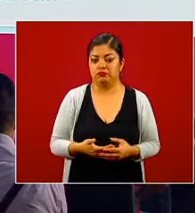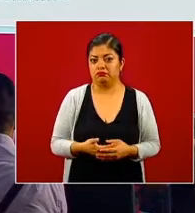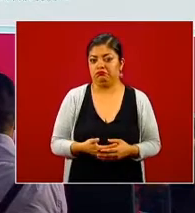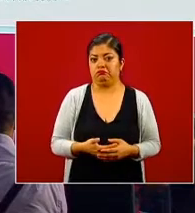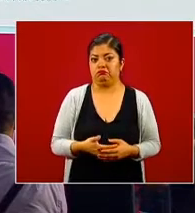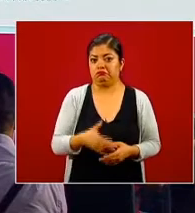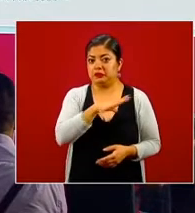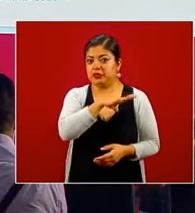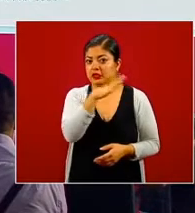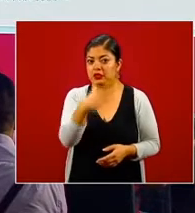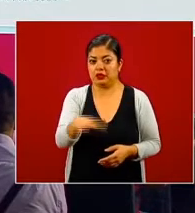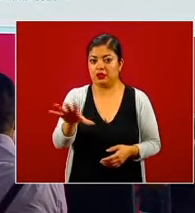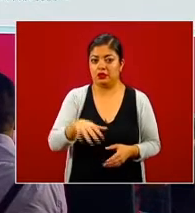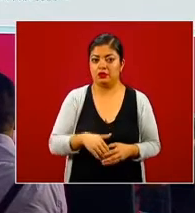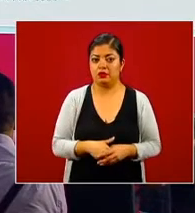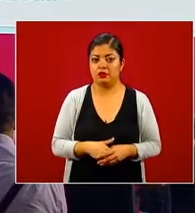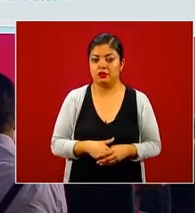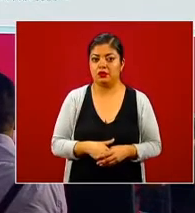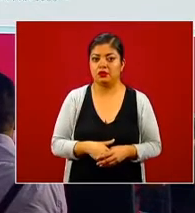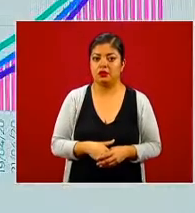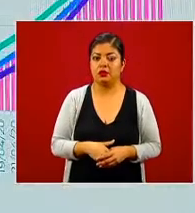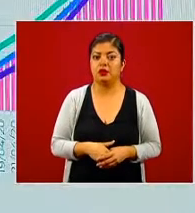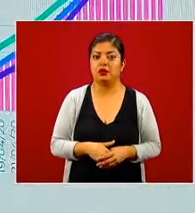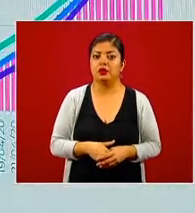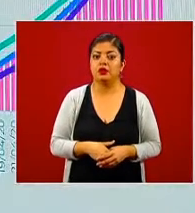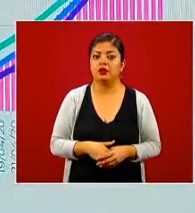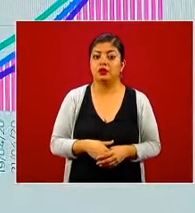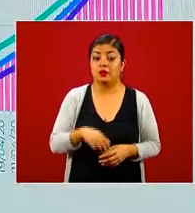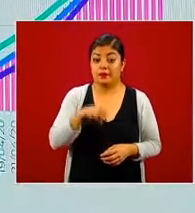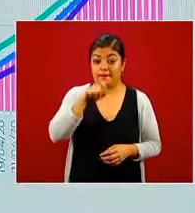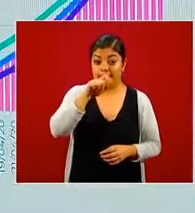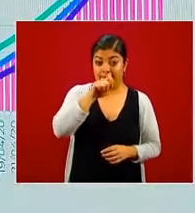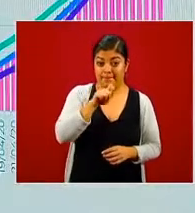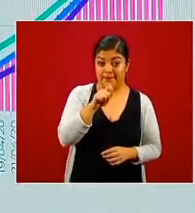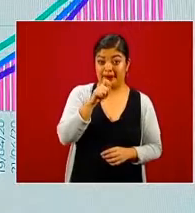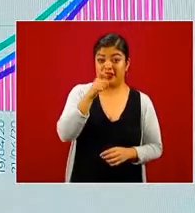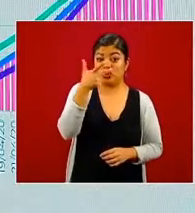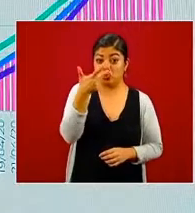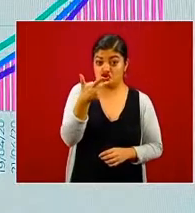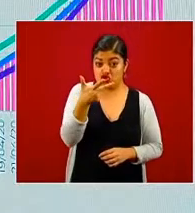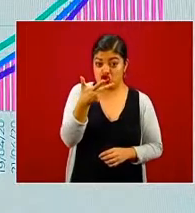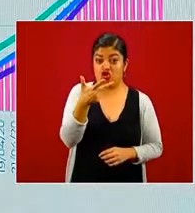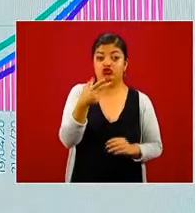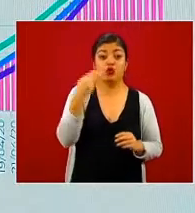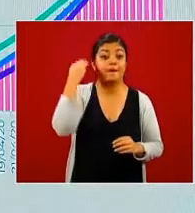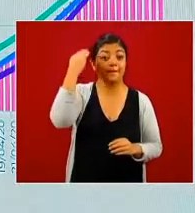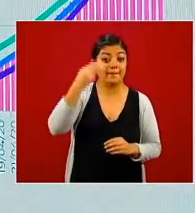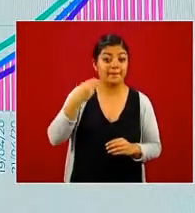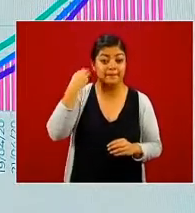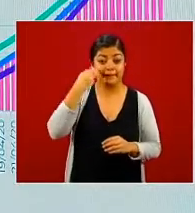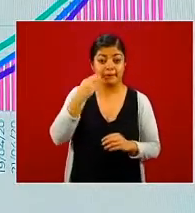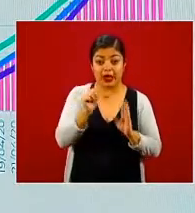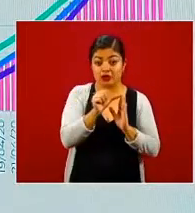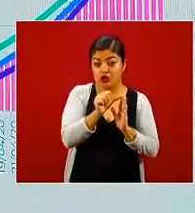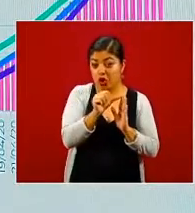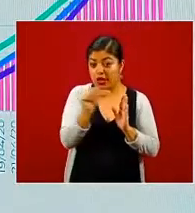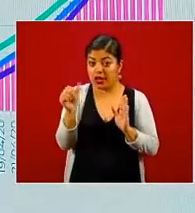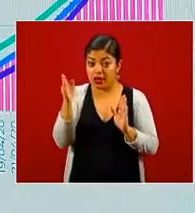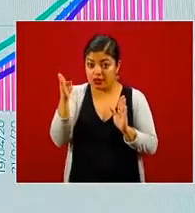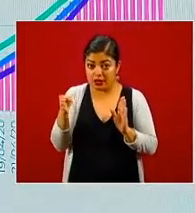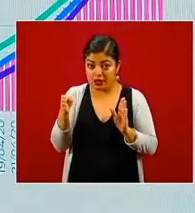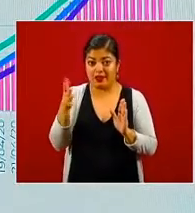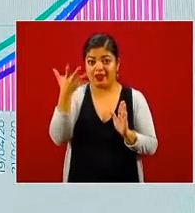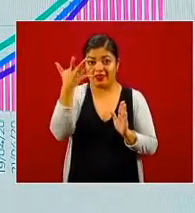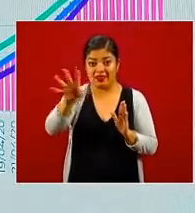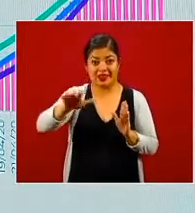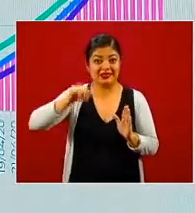today. And what you are seeing, which frankly is impressive, just from March